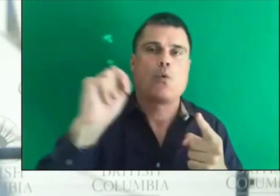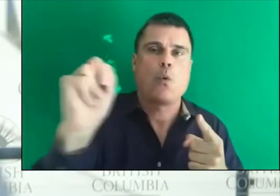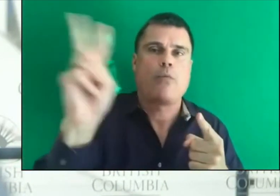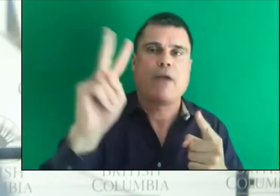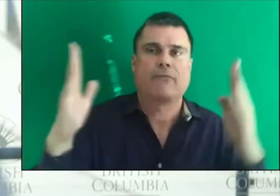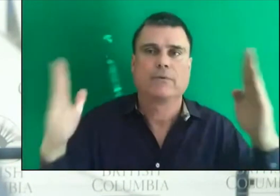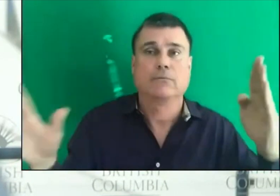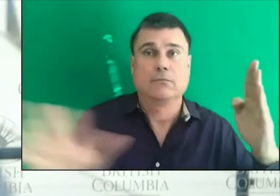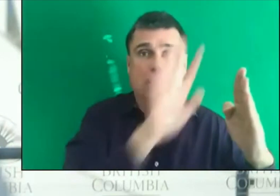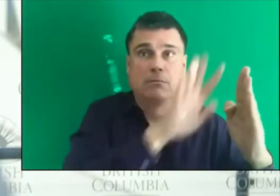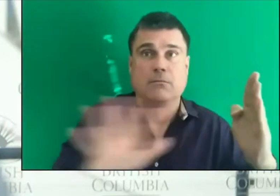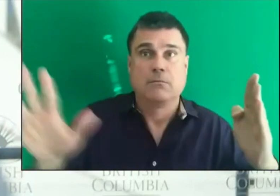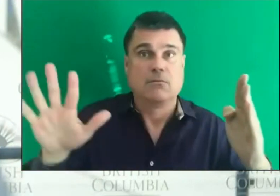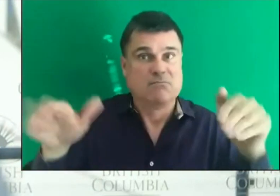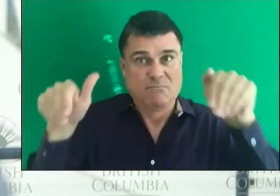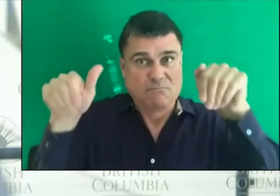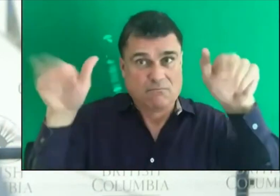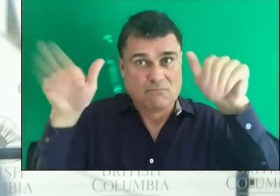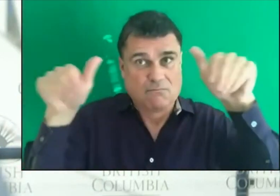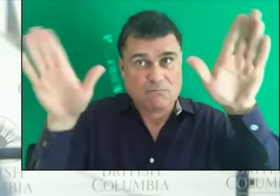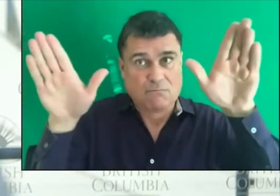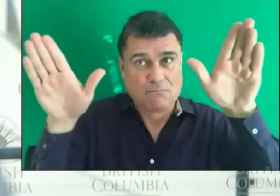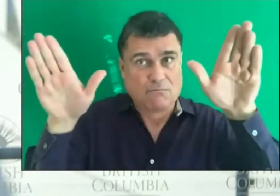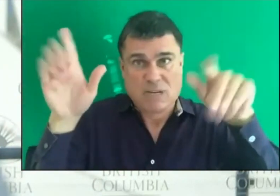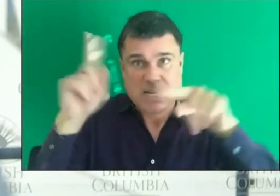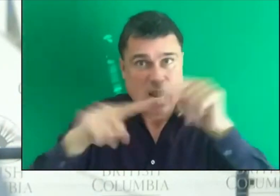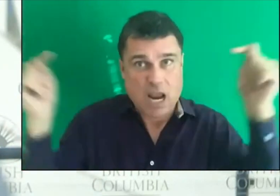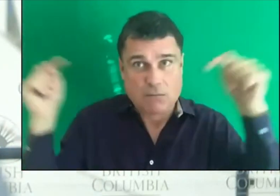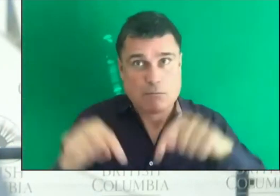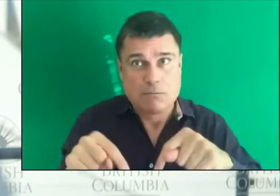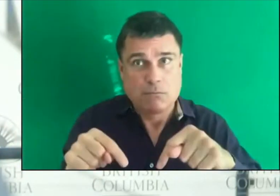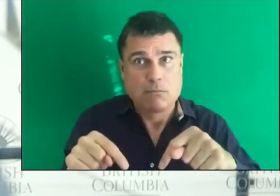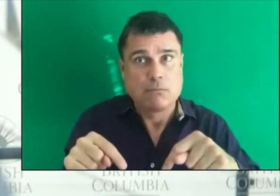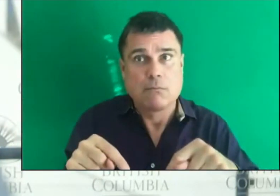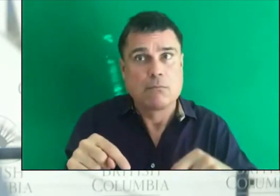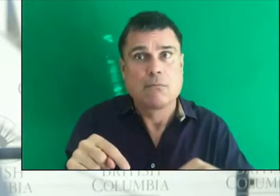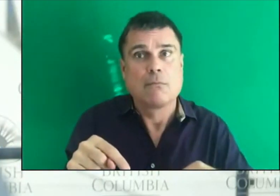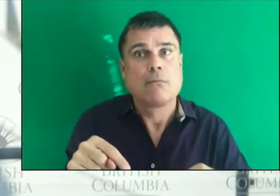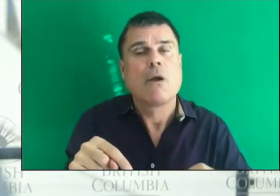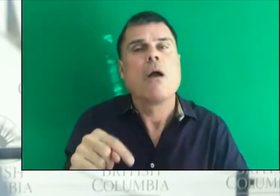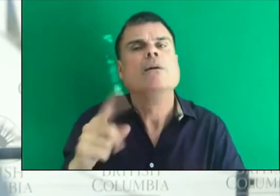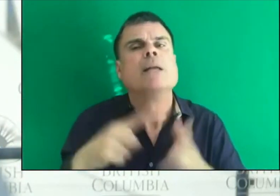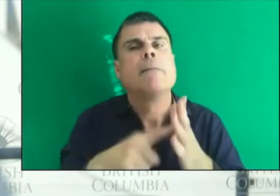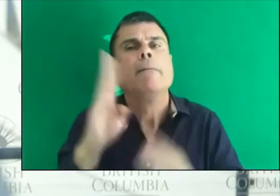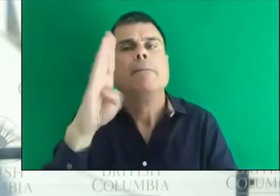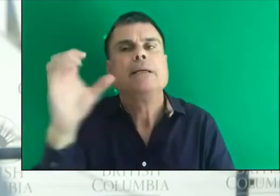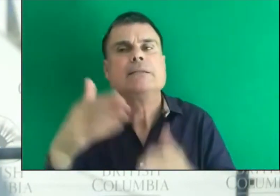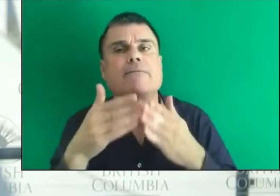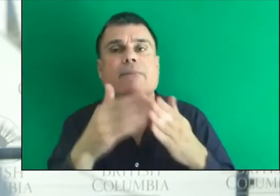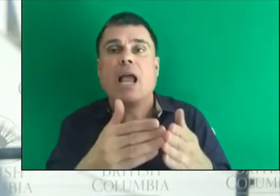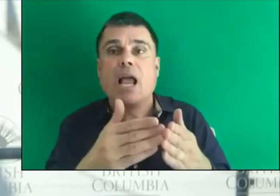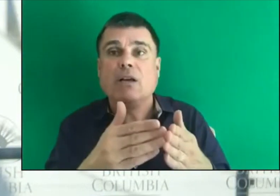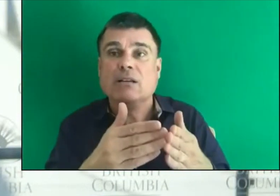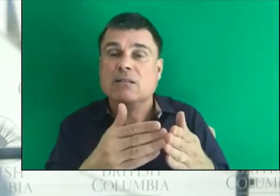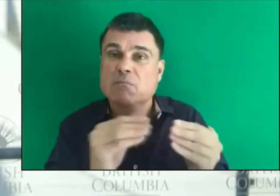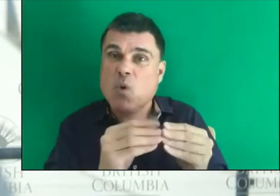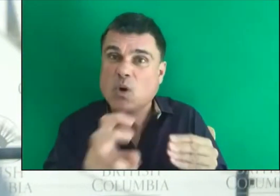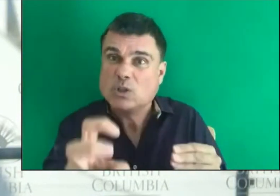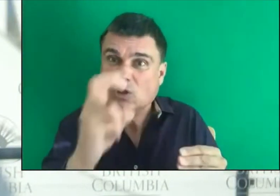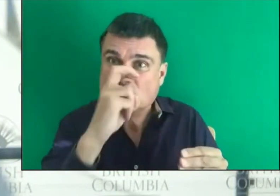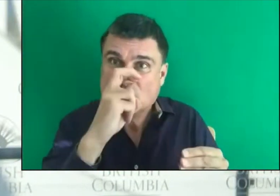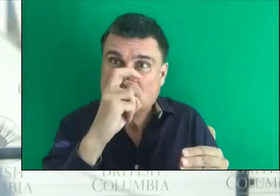people visiting from outside the province. I know Gord alluded to this, but is there a restriction on people coming